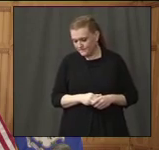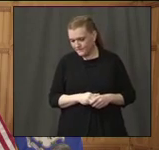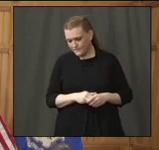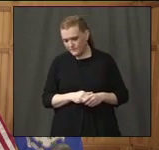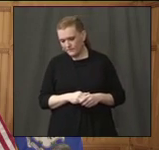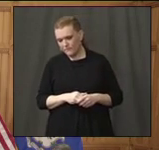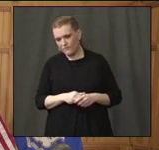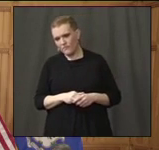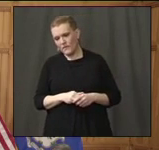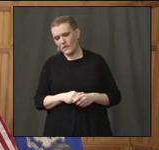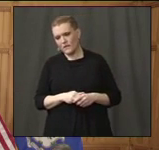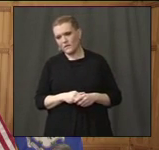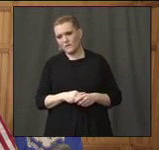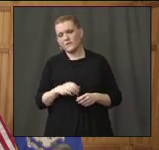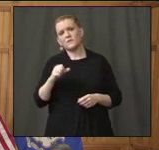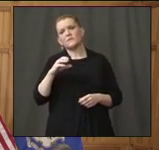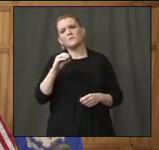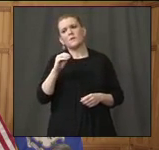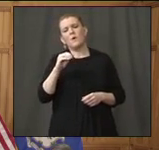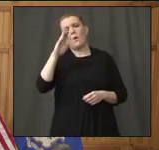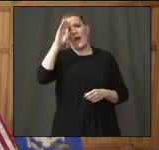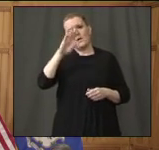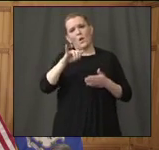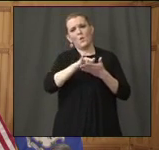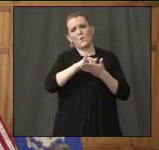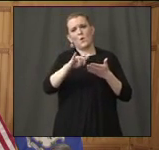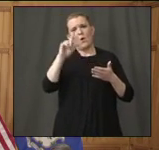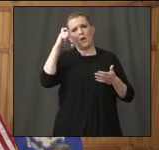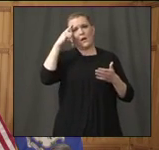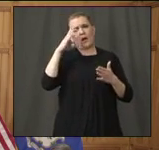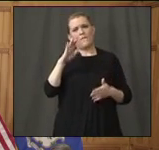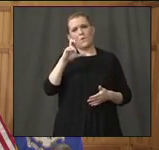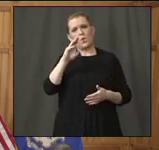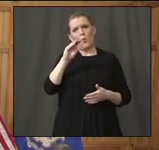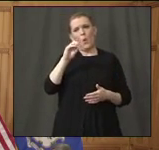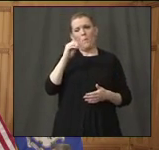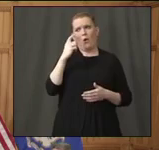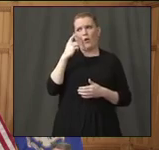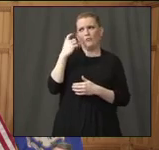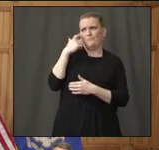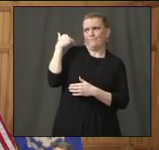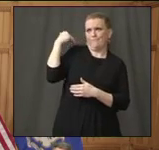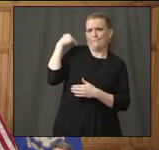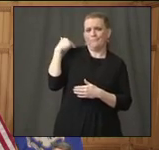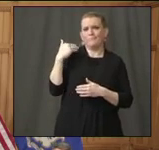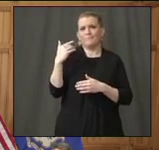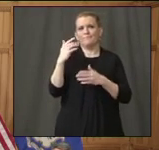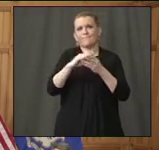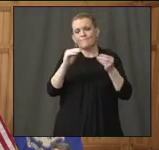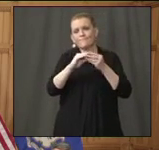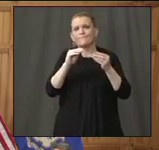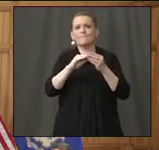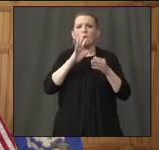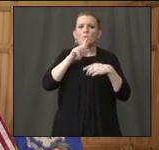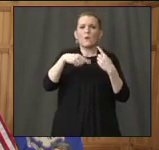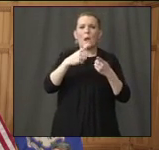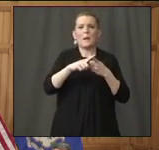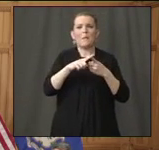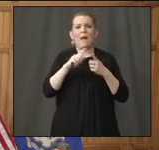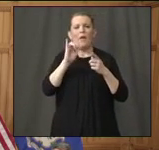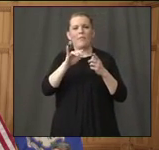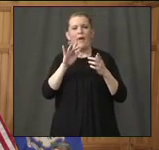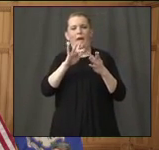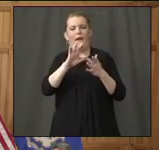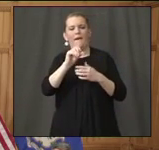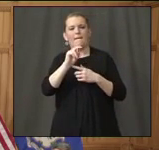Governor Cuomo was talking about contact tracing today in cooperation with Connecticut and